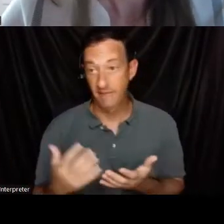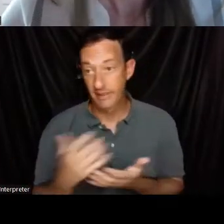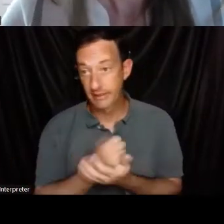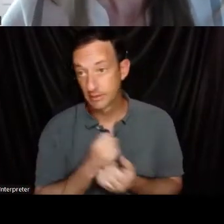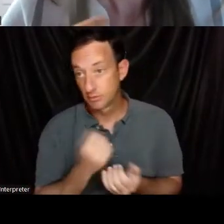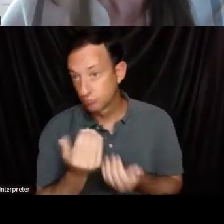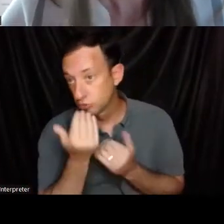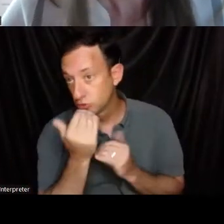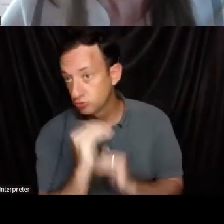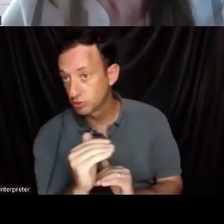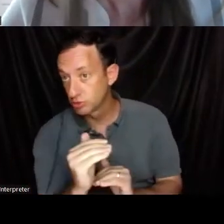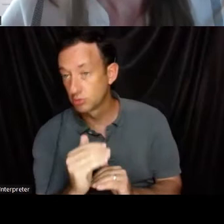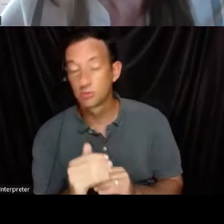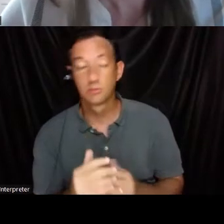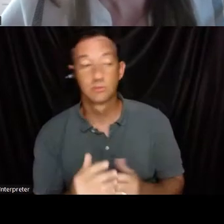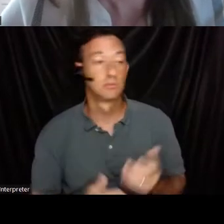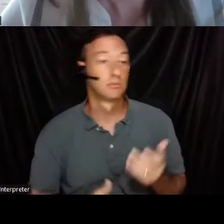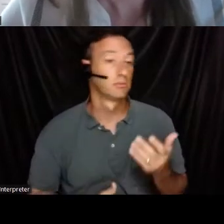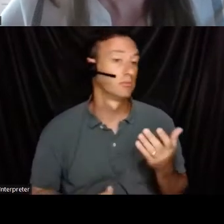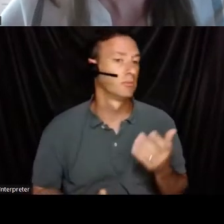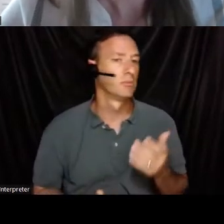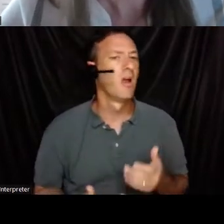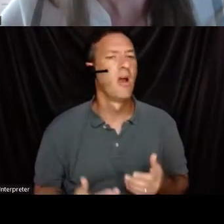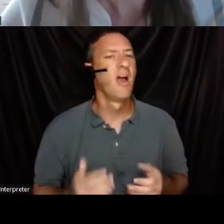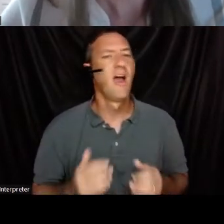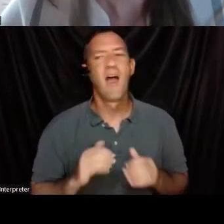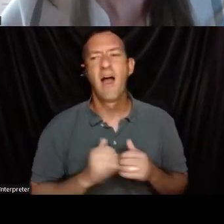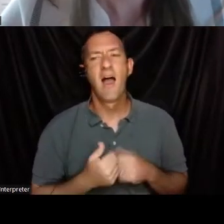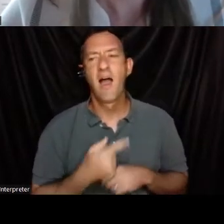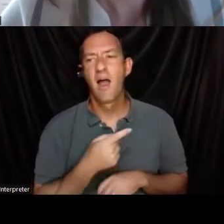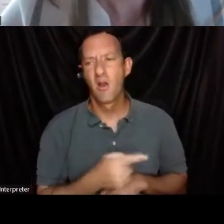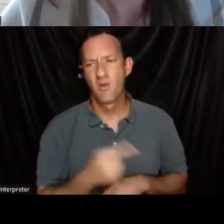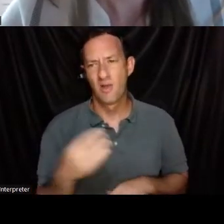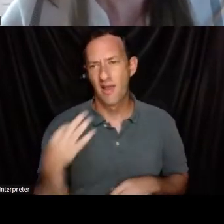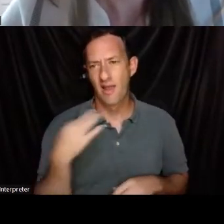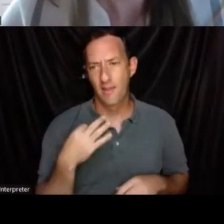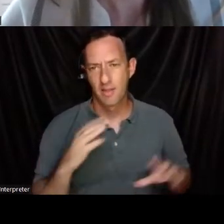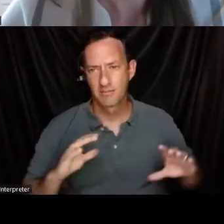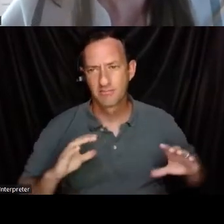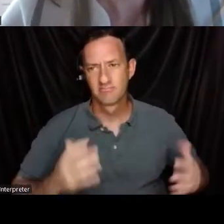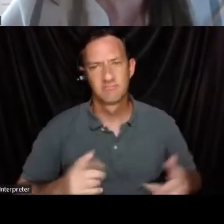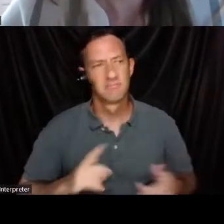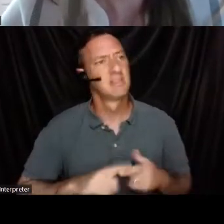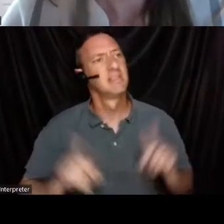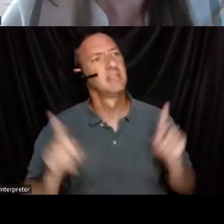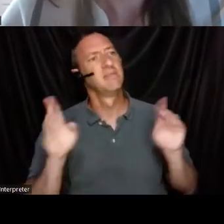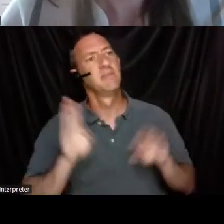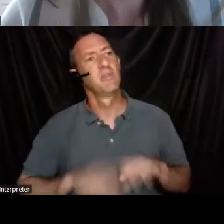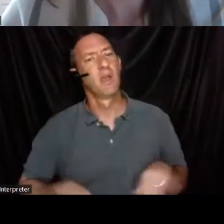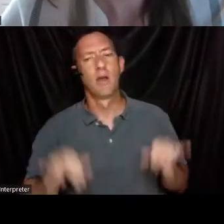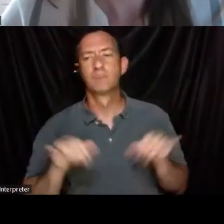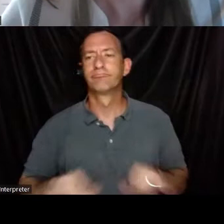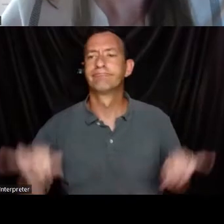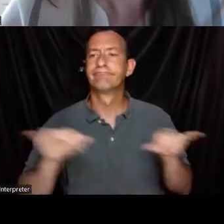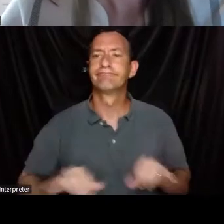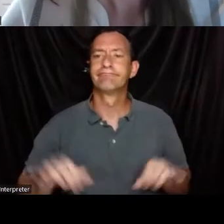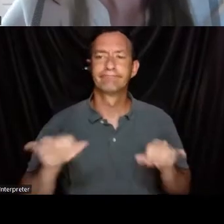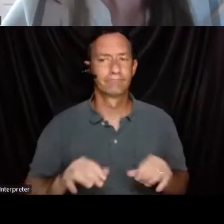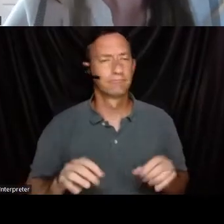restrictions? Are there things that make the applicant pool here different from what you might find in the general